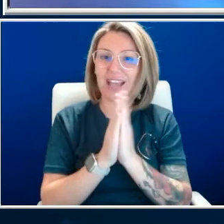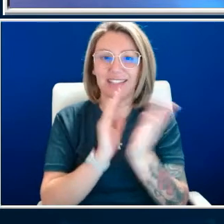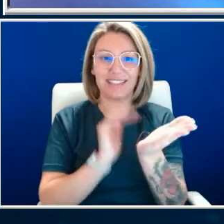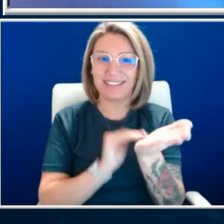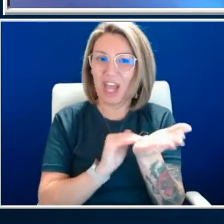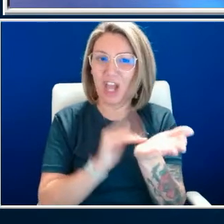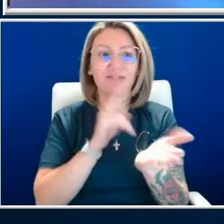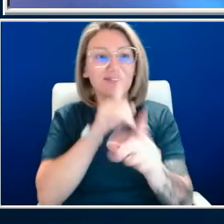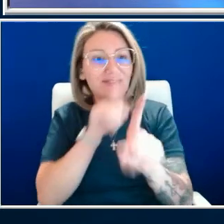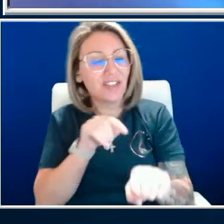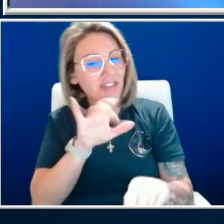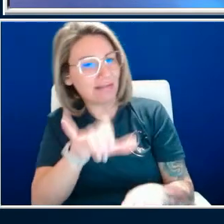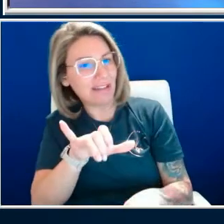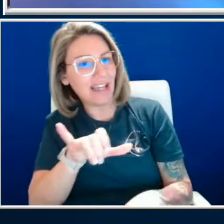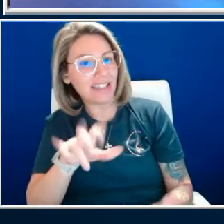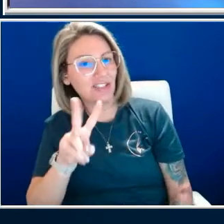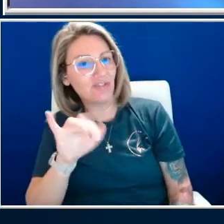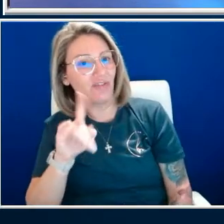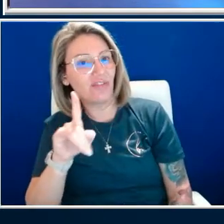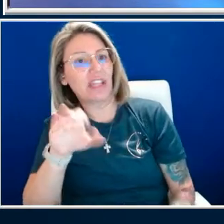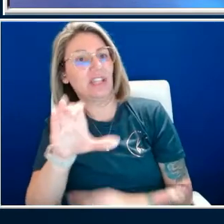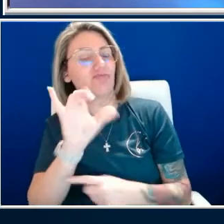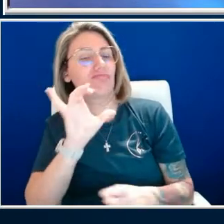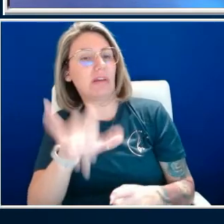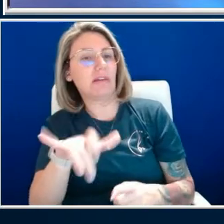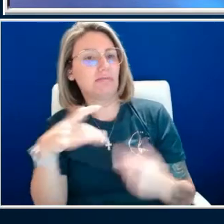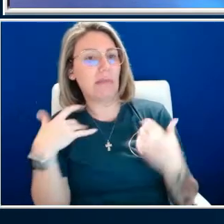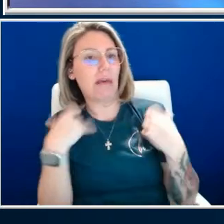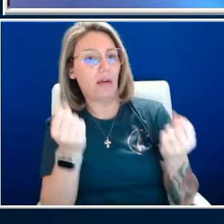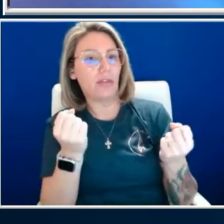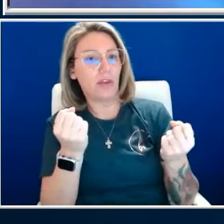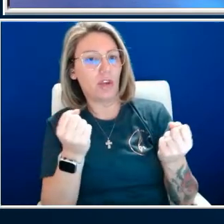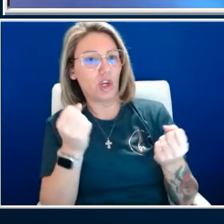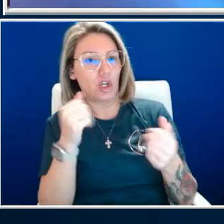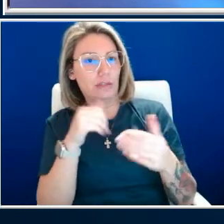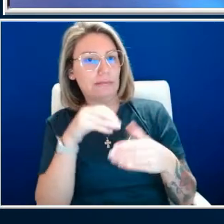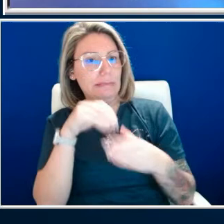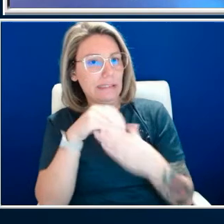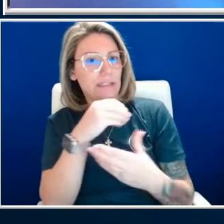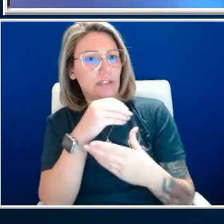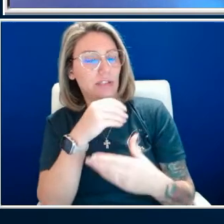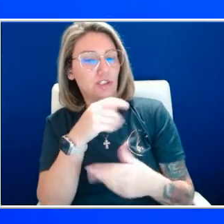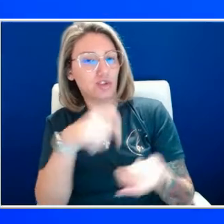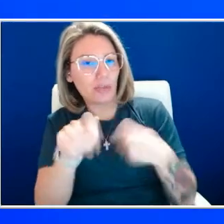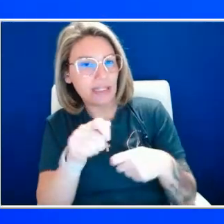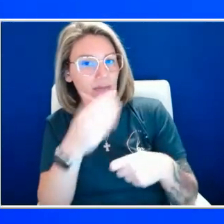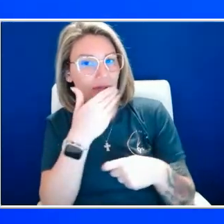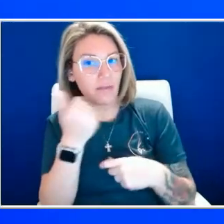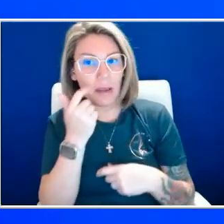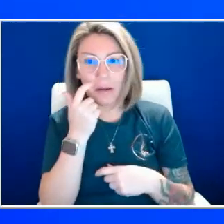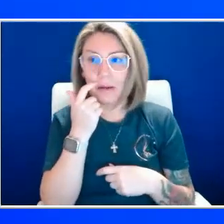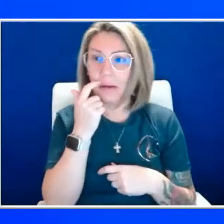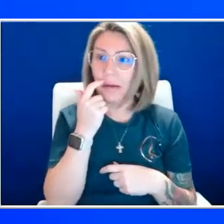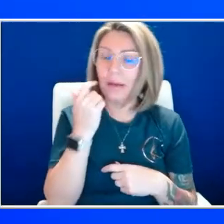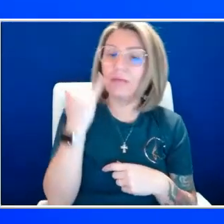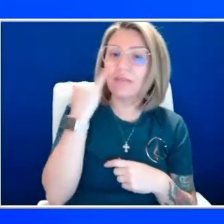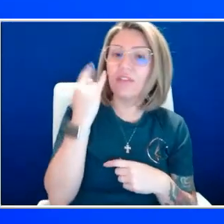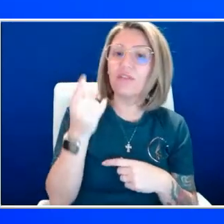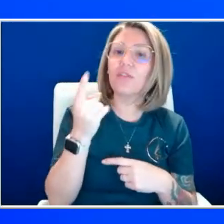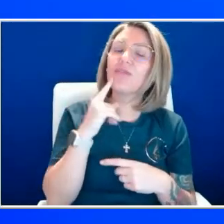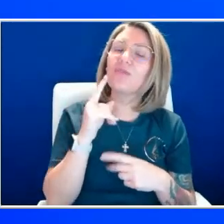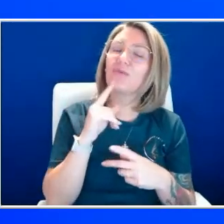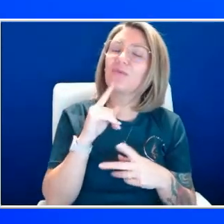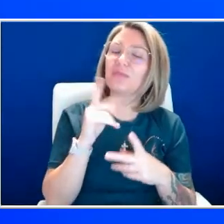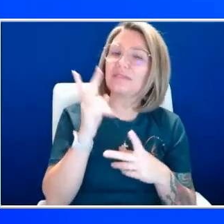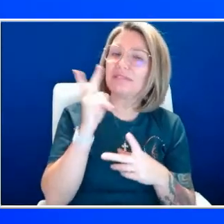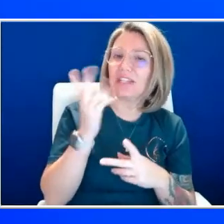true. The healthier someone is going into a transplant, the better they do? So it's not, if you look at Jackie's, it was basically predominantly,